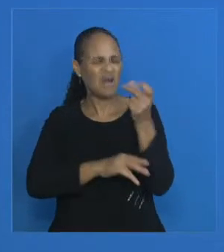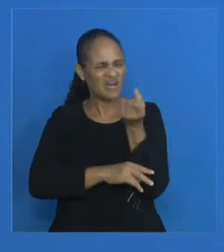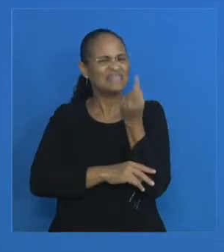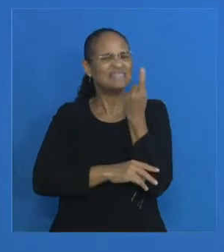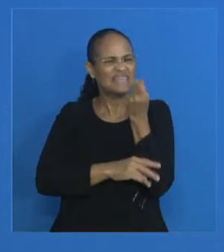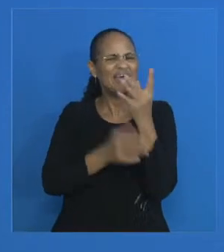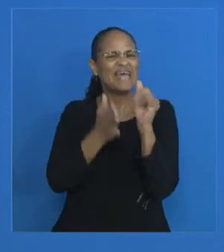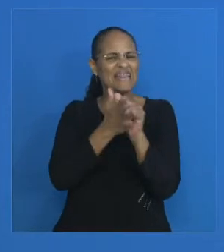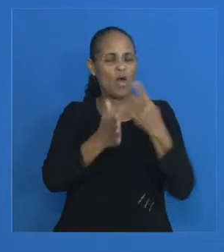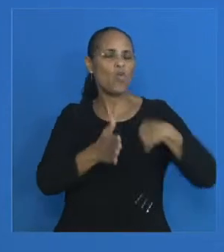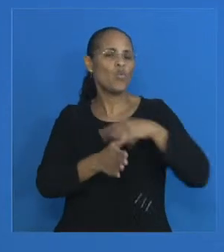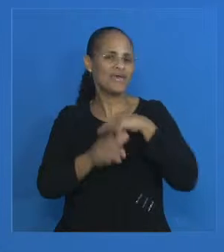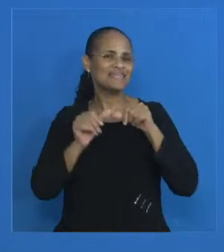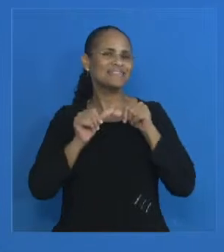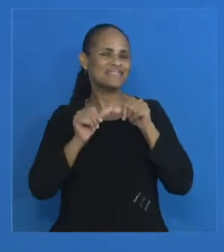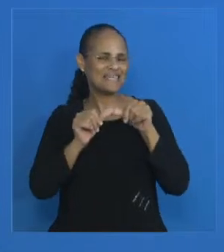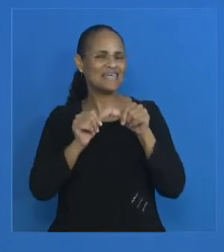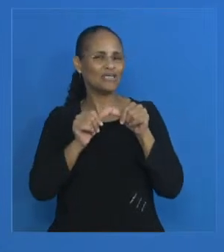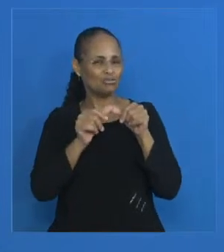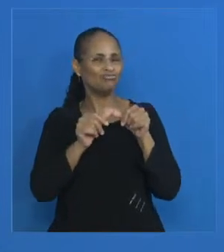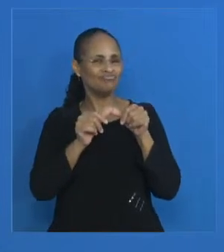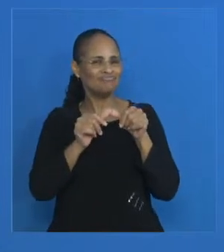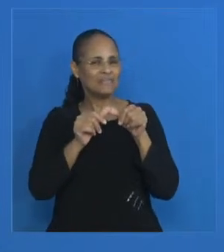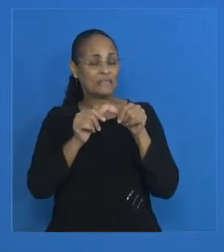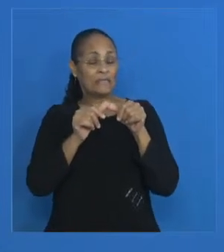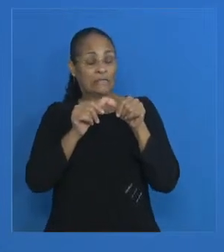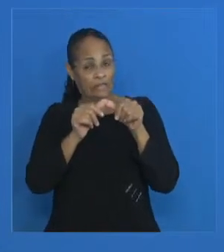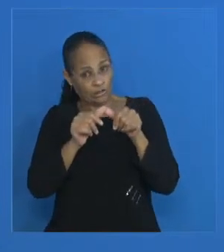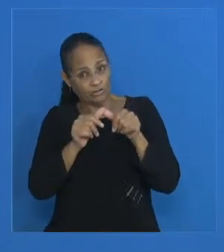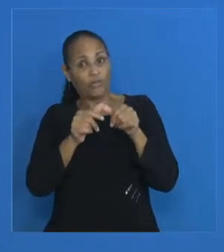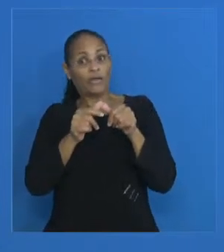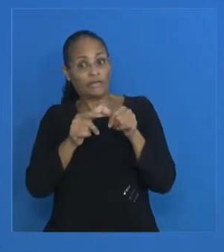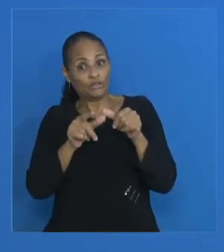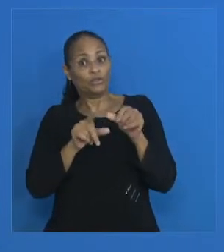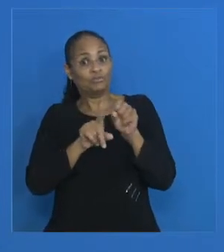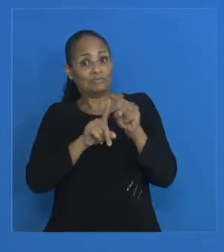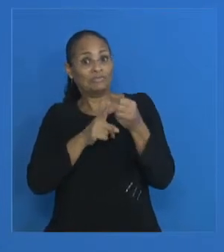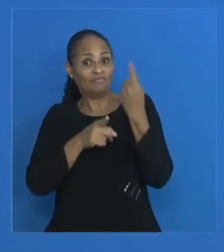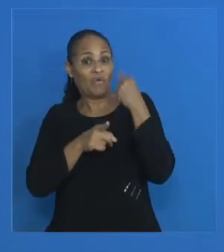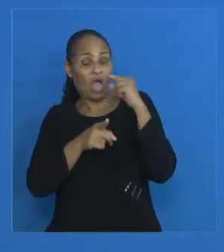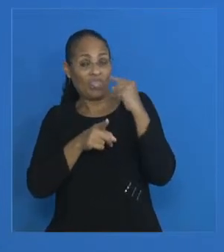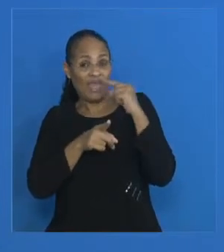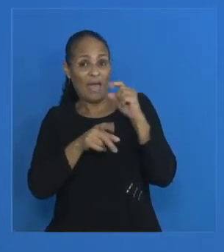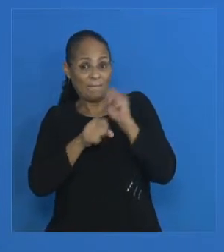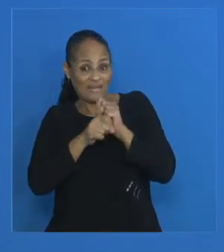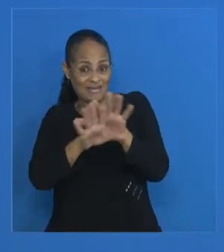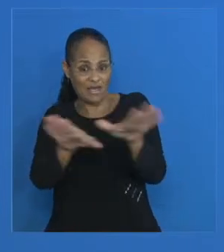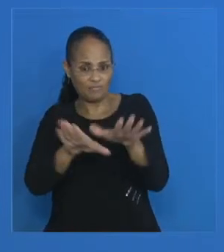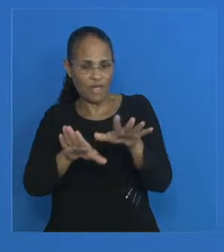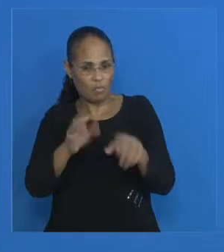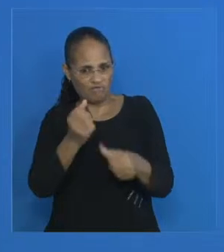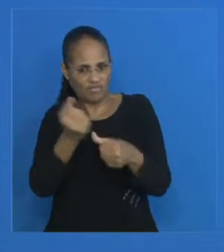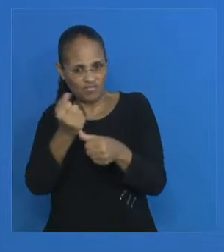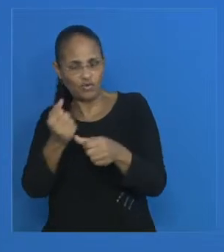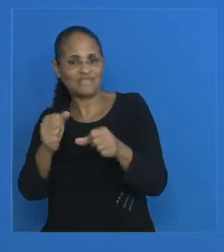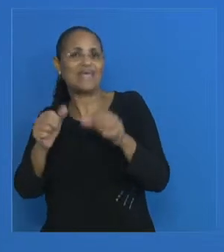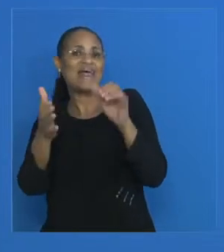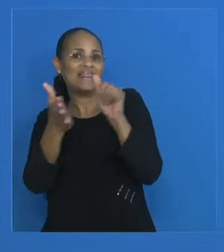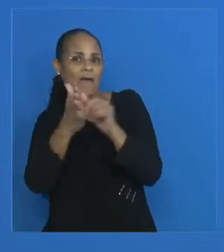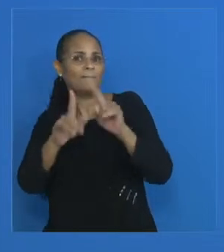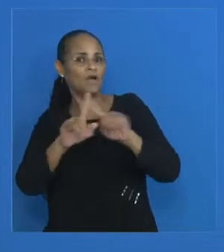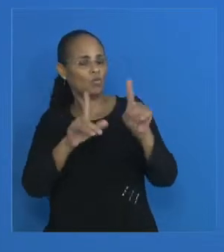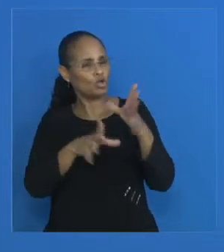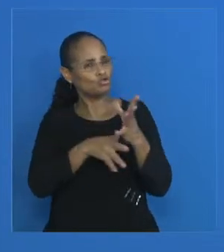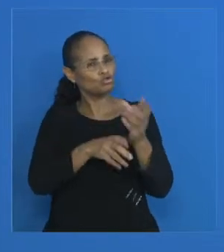understanding that we are still navigating a pandemic at this time. We have reinforced it in what I've said today, and I'm going to trust that